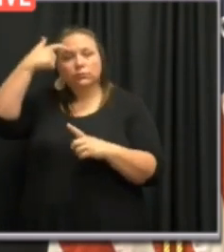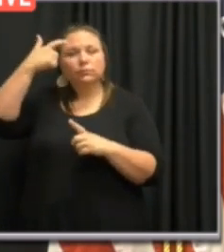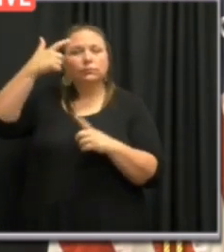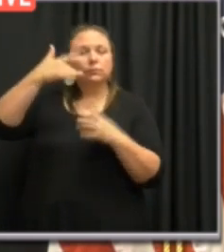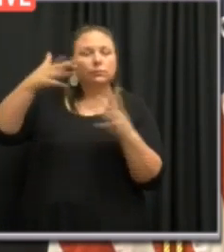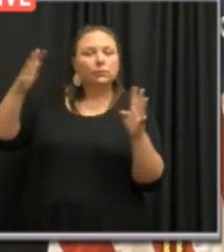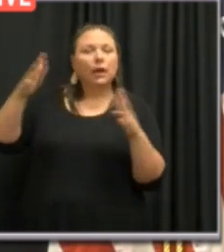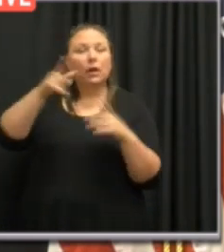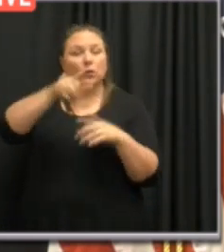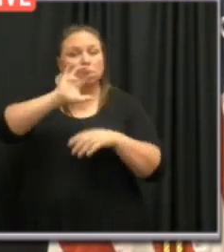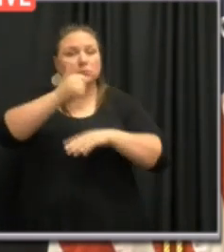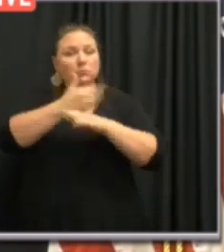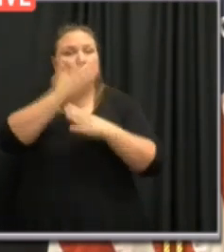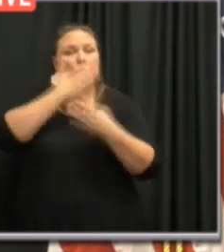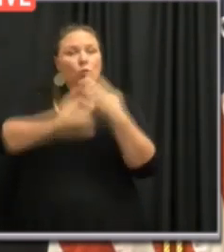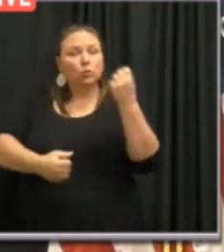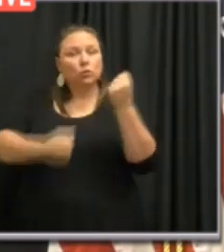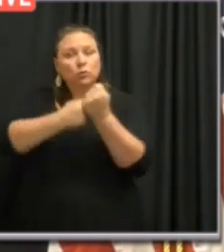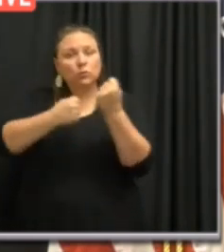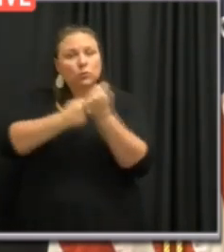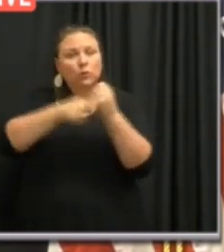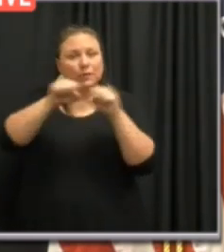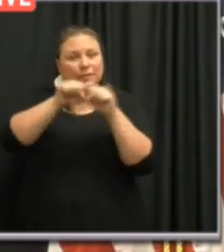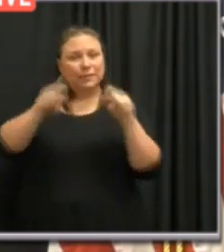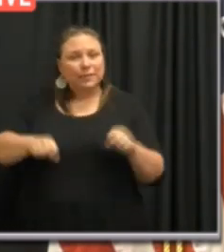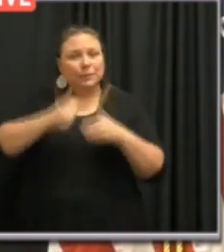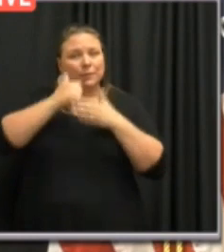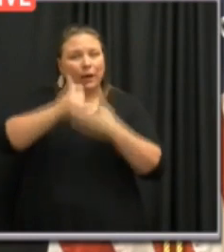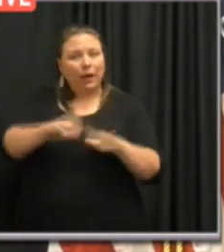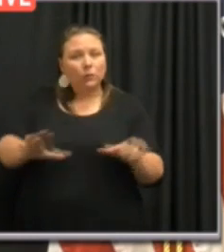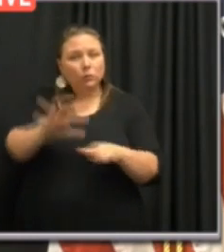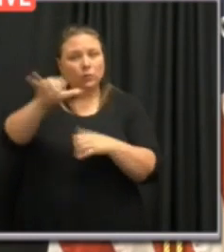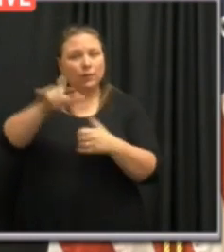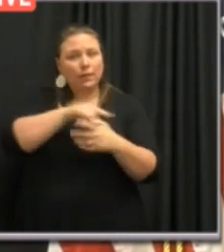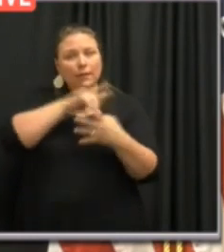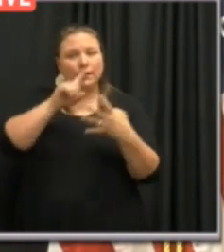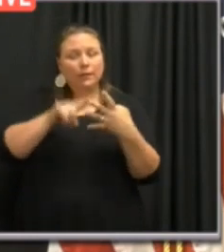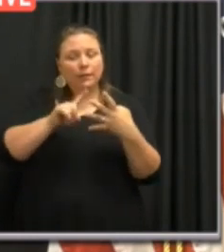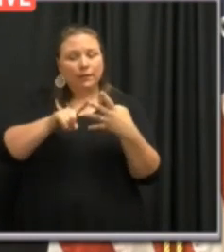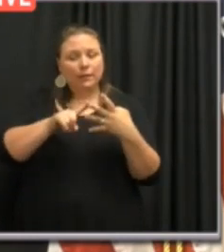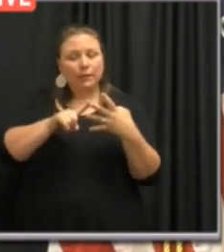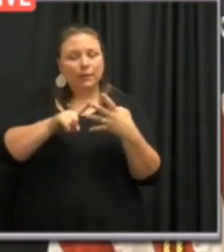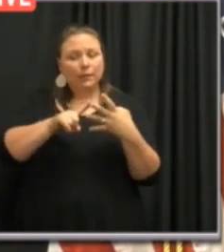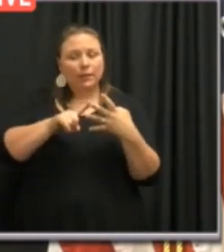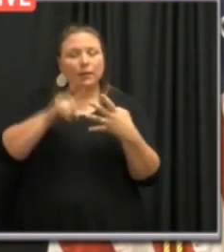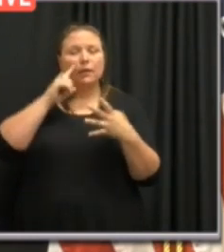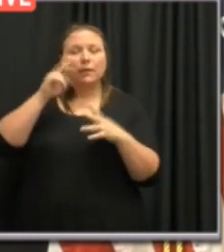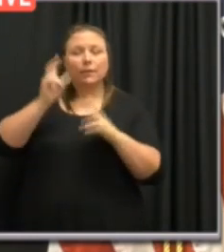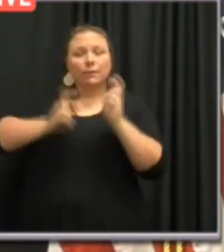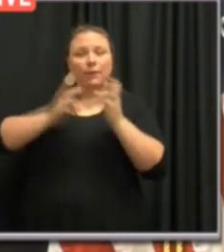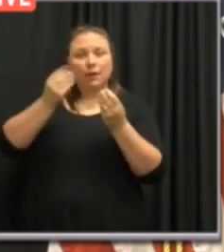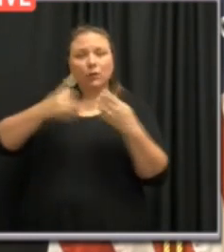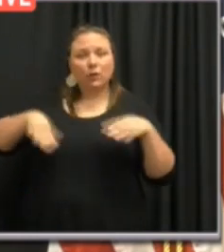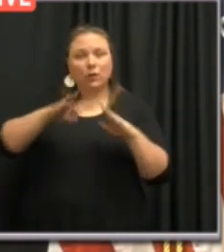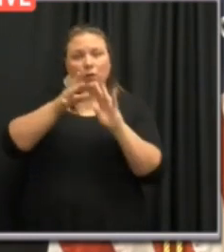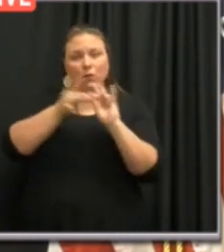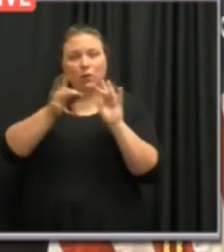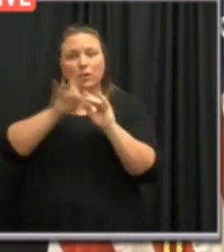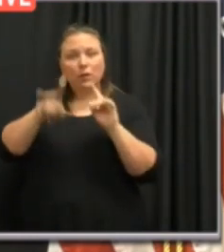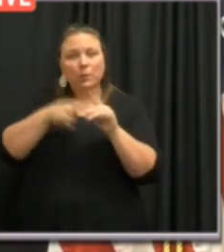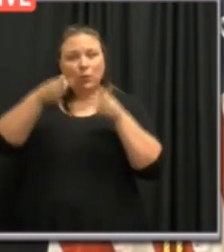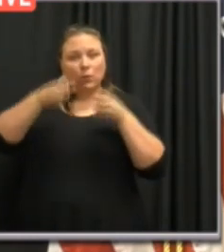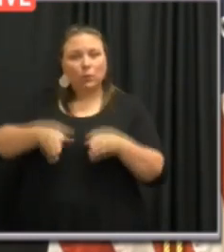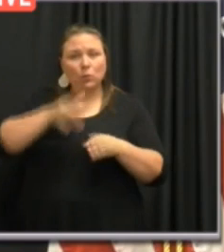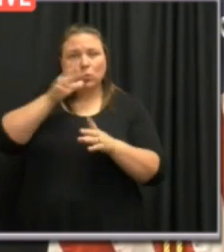support system to help the venues do that, the restaurants do that? I have a question about the fairgrounds. Can you comment on the person who